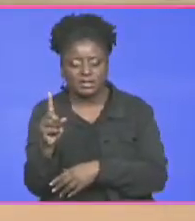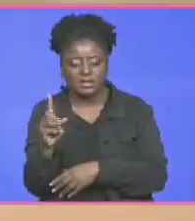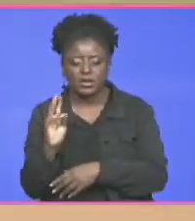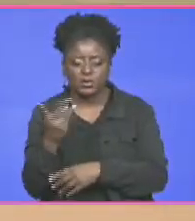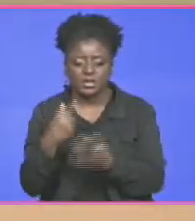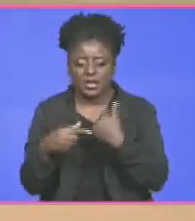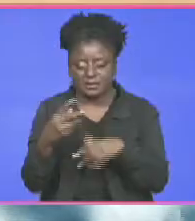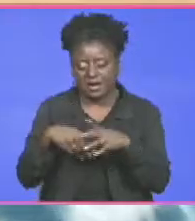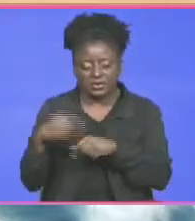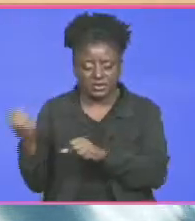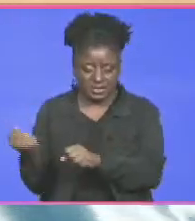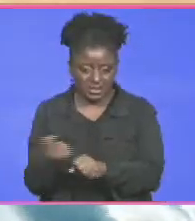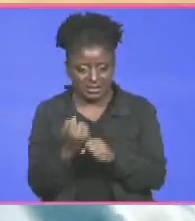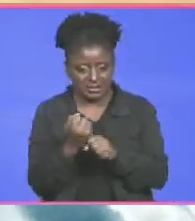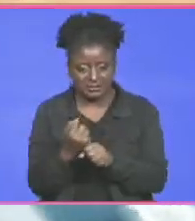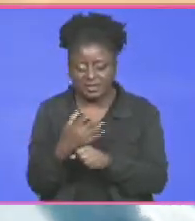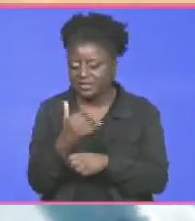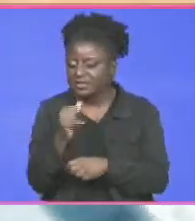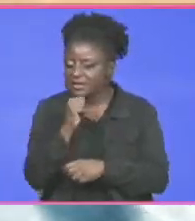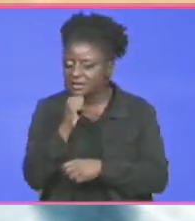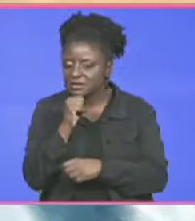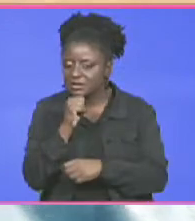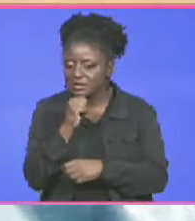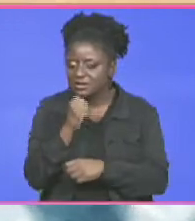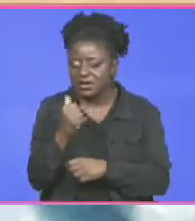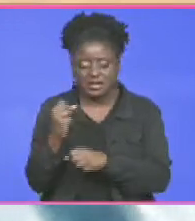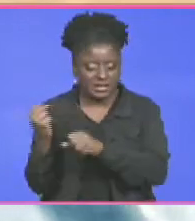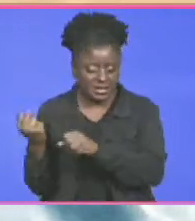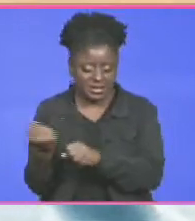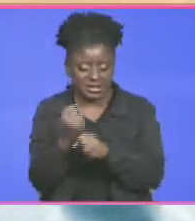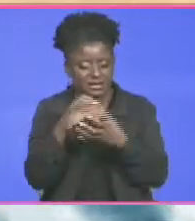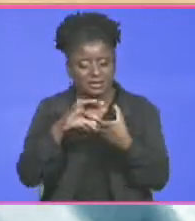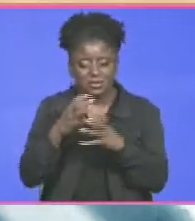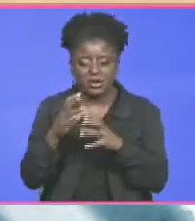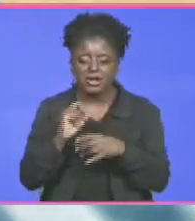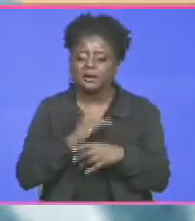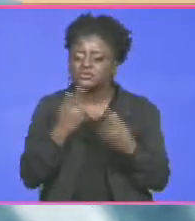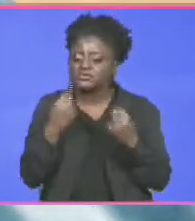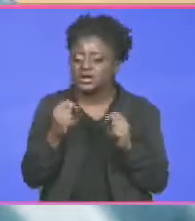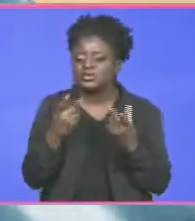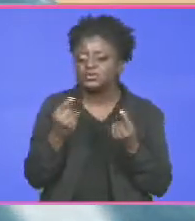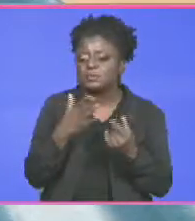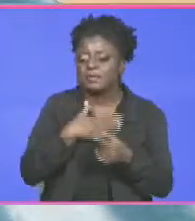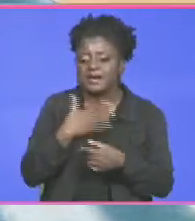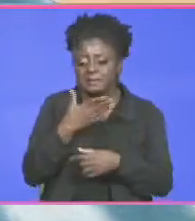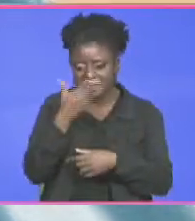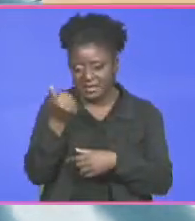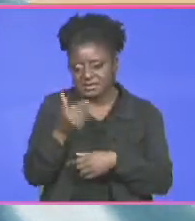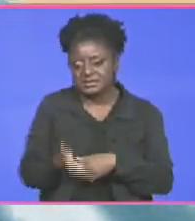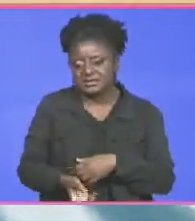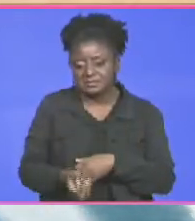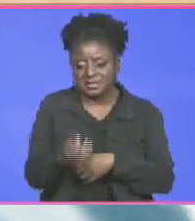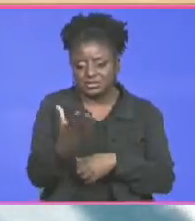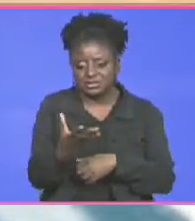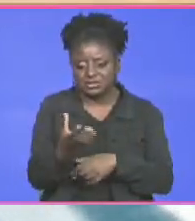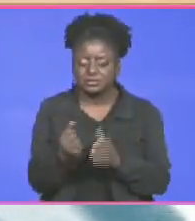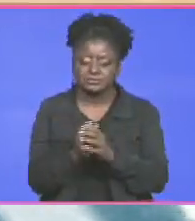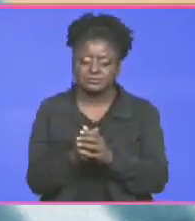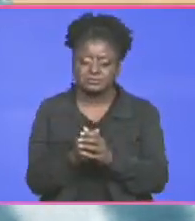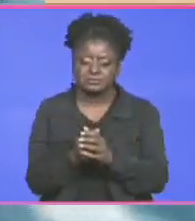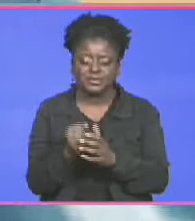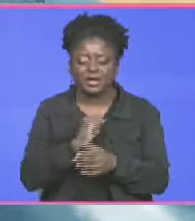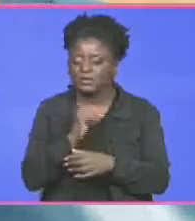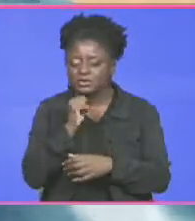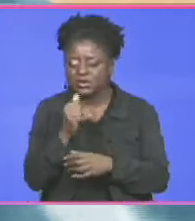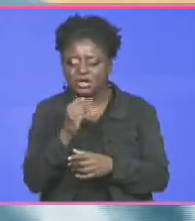what it came off with it. They ain't hitting the ball. I'm trying to do my best to pitch. You know, they had some hits off me, and I ain't gonna